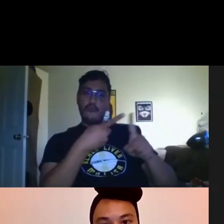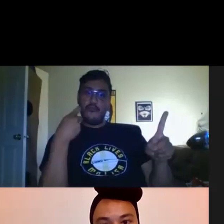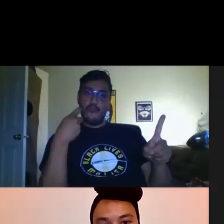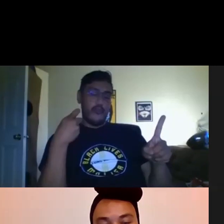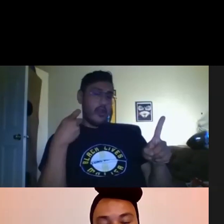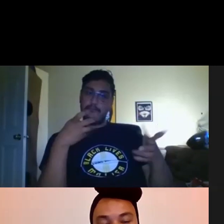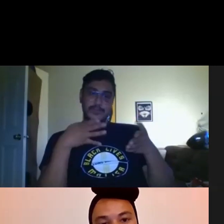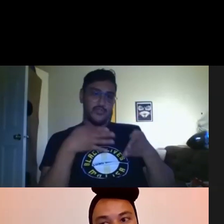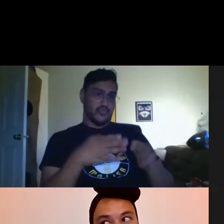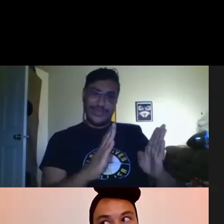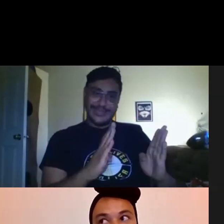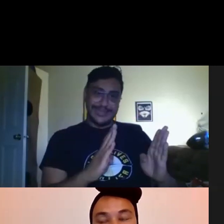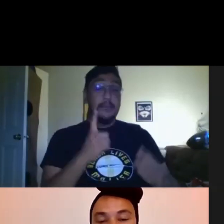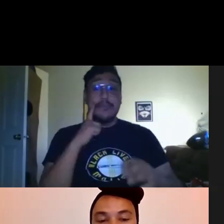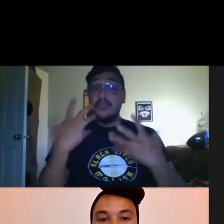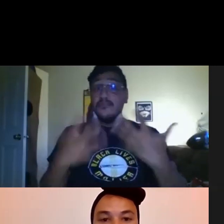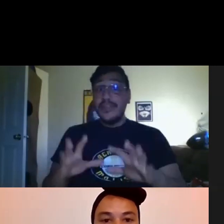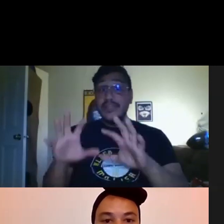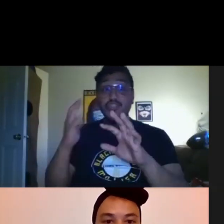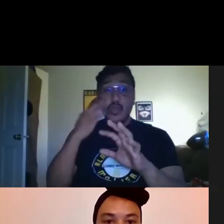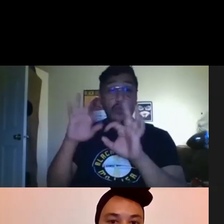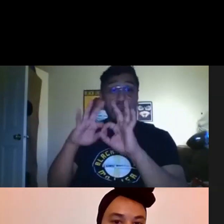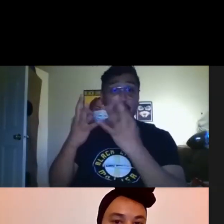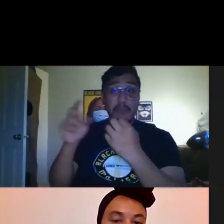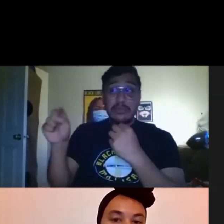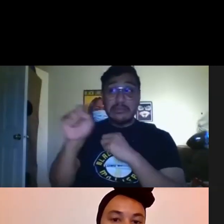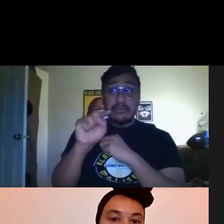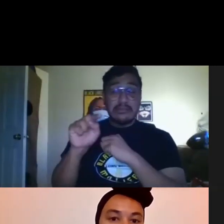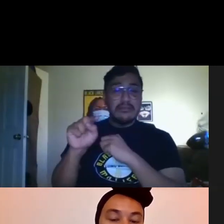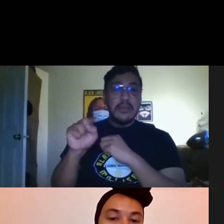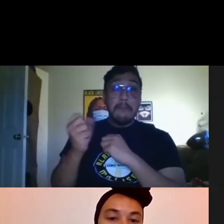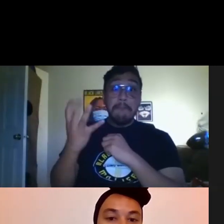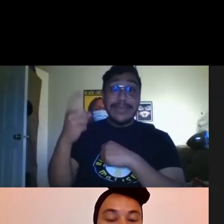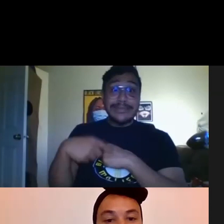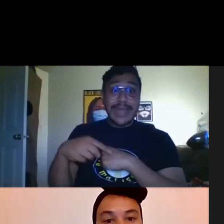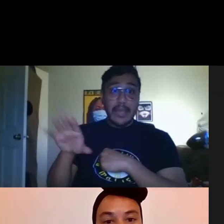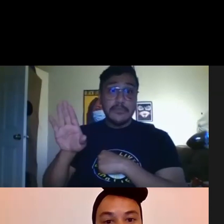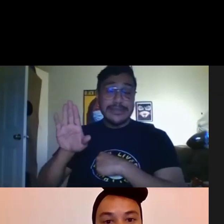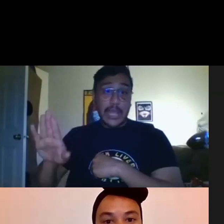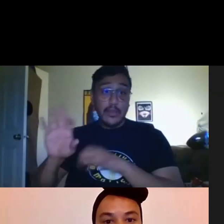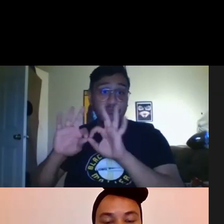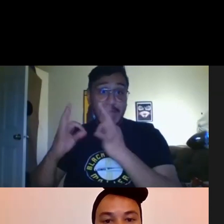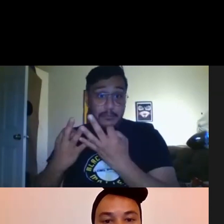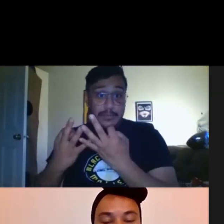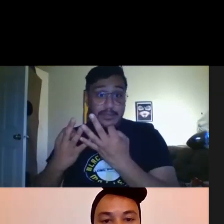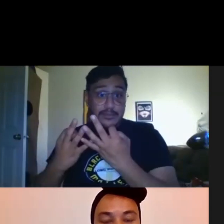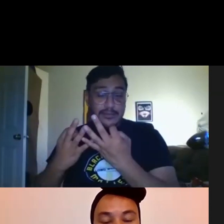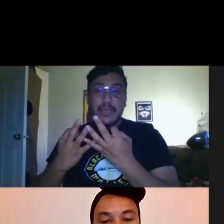that we organize with and work with, that oftentimes their loved ones were killed by an officer who killed somebody else.